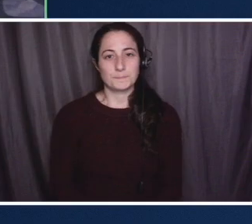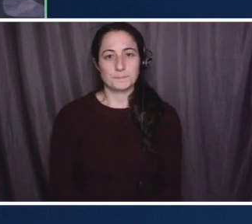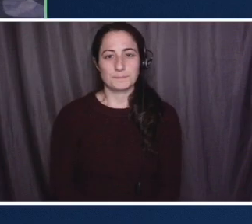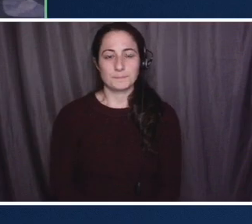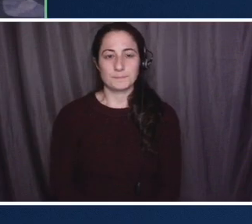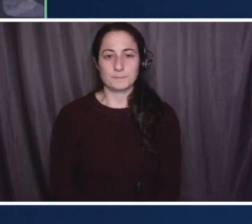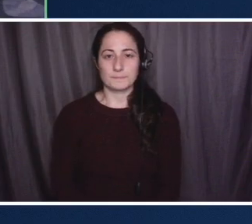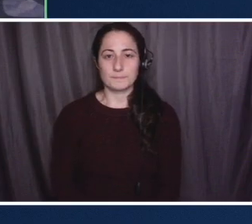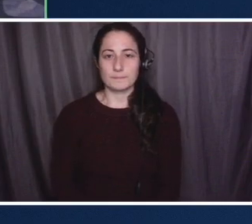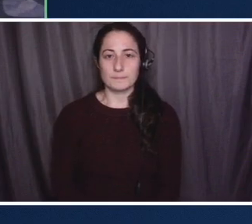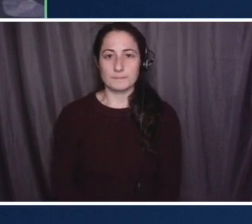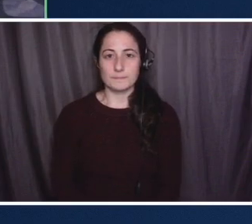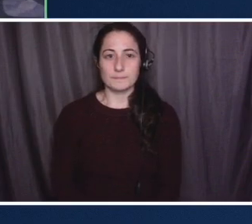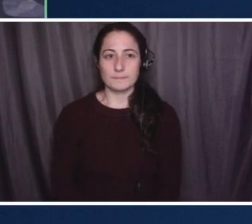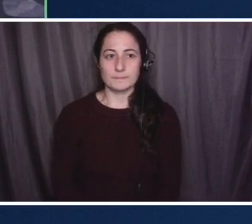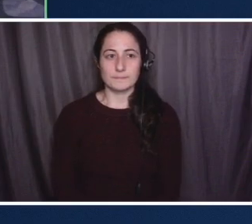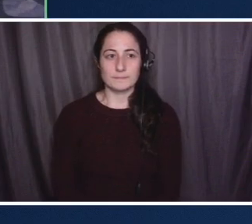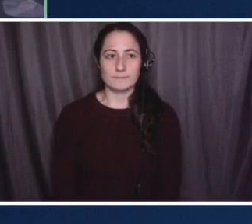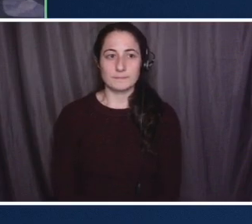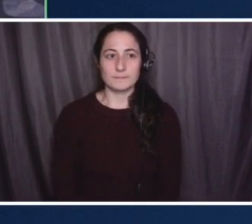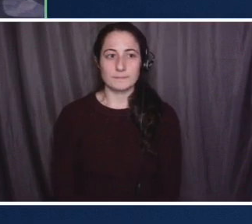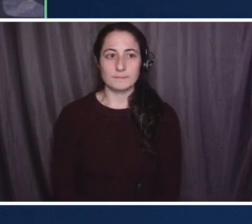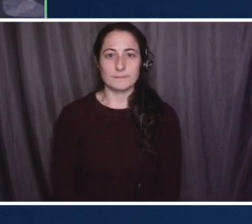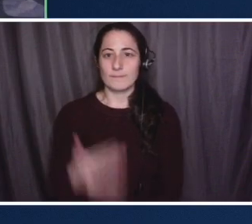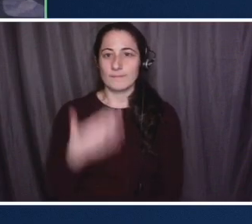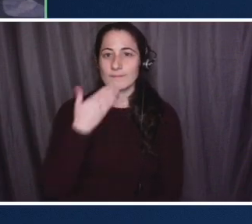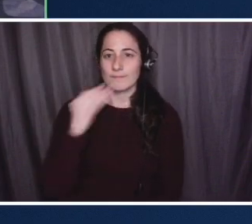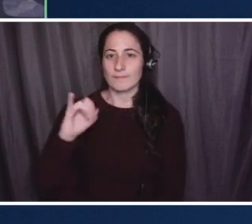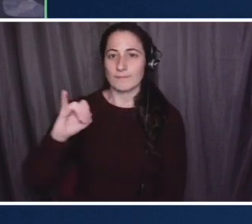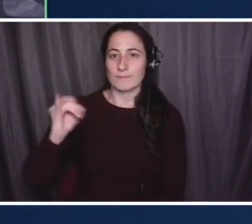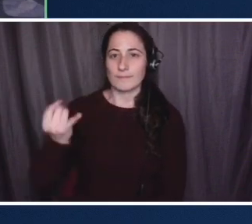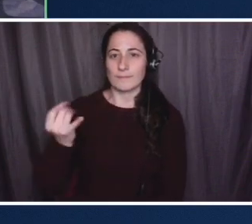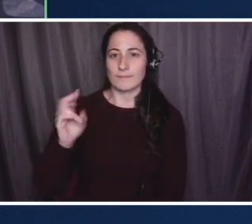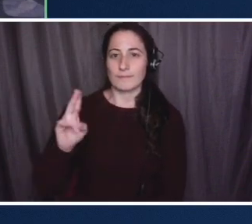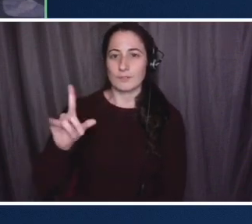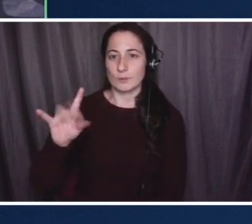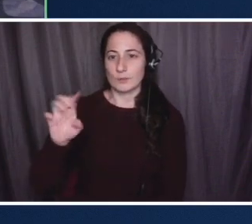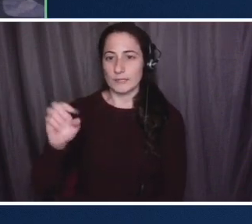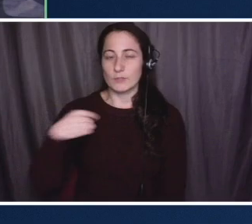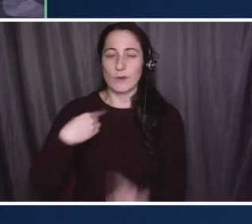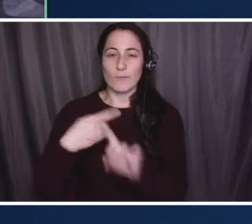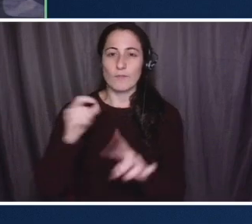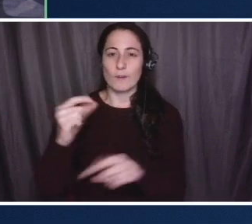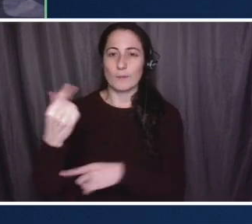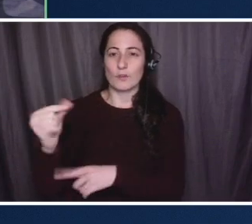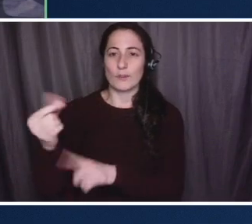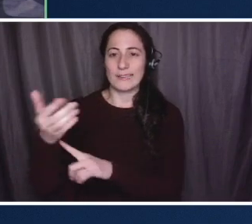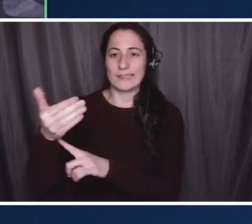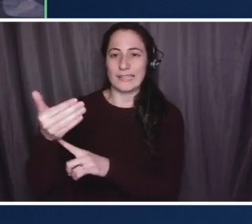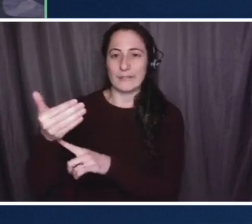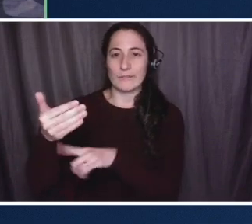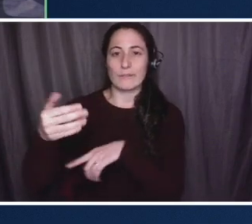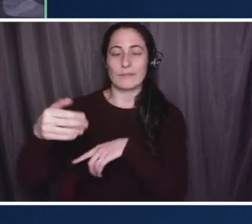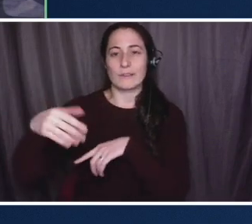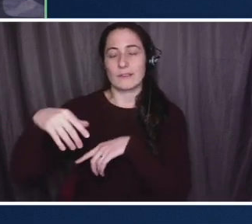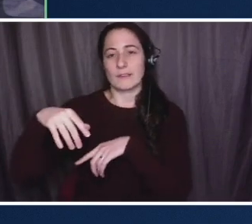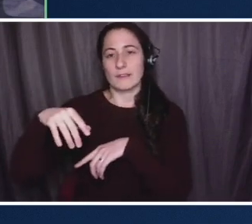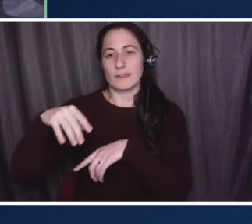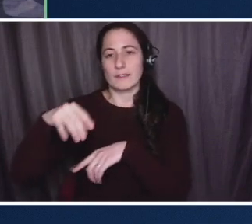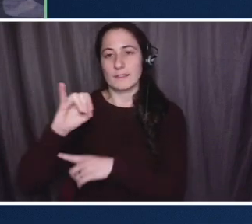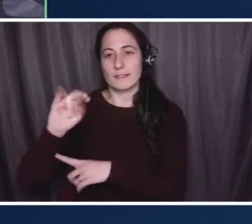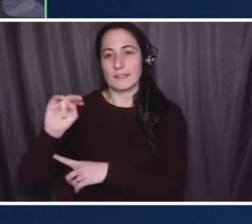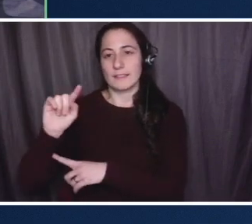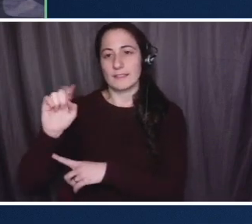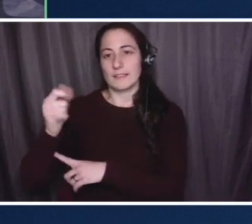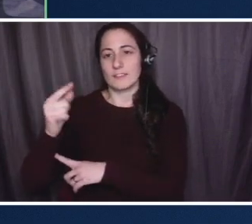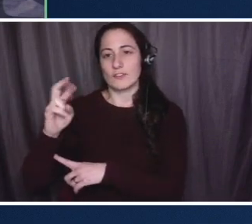Thank you, Julie. I'm Siddharth Shah from Greenleaf Integrative, and Thank you. Really love that you're putting this on